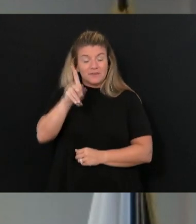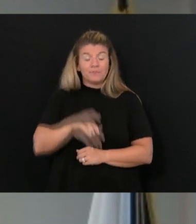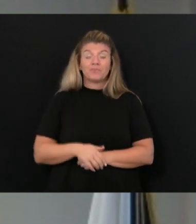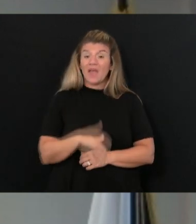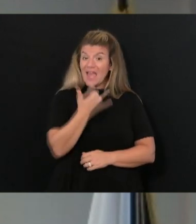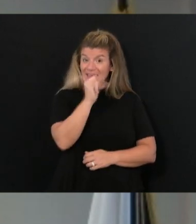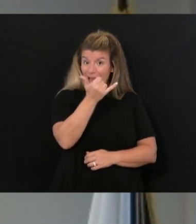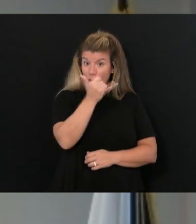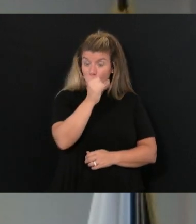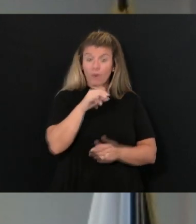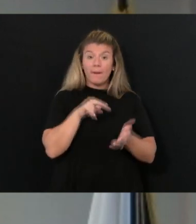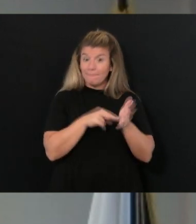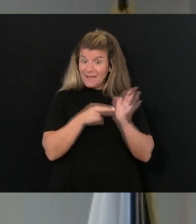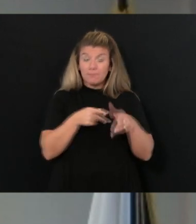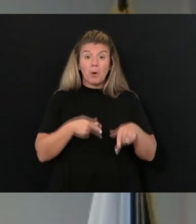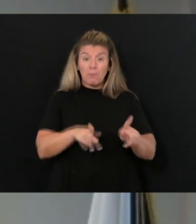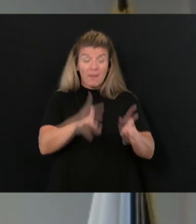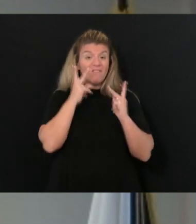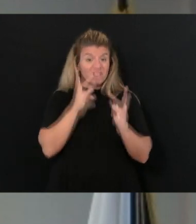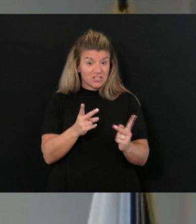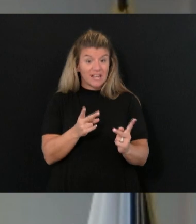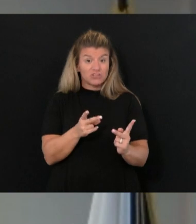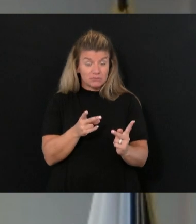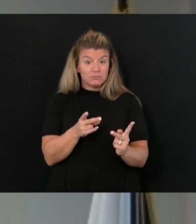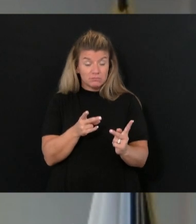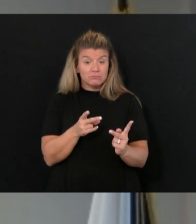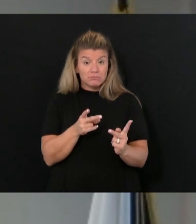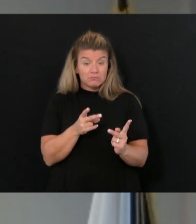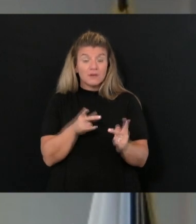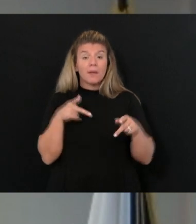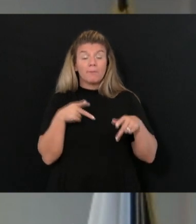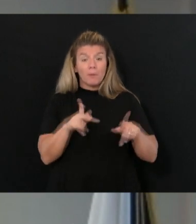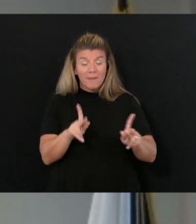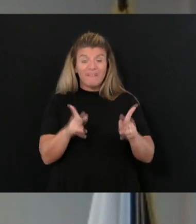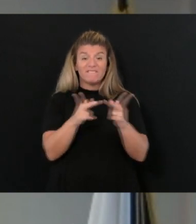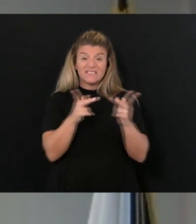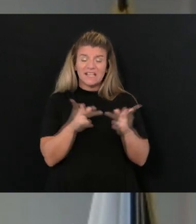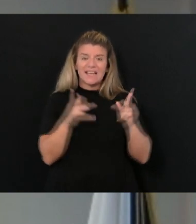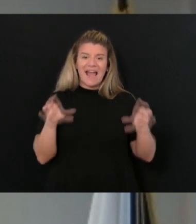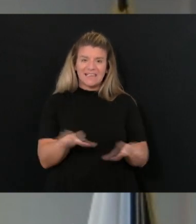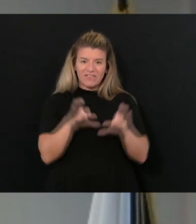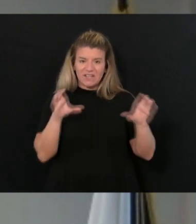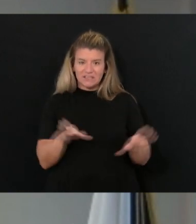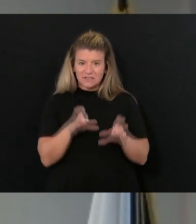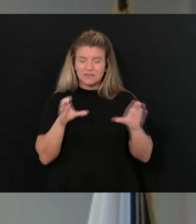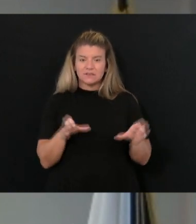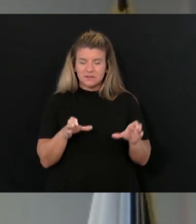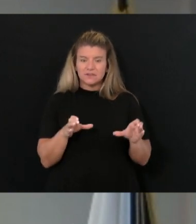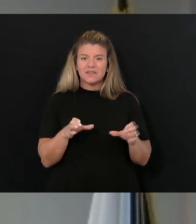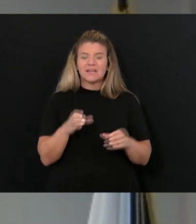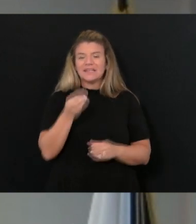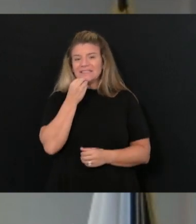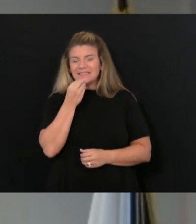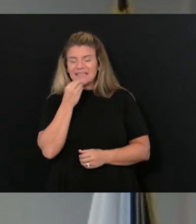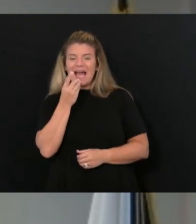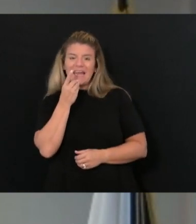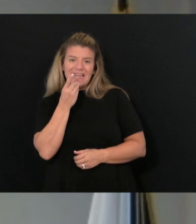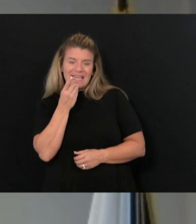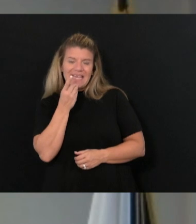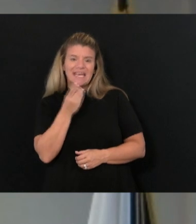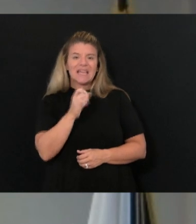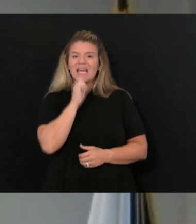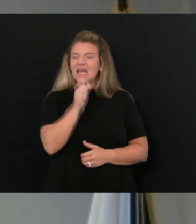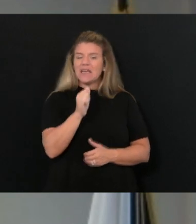permit visitation and continues to permit facility activities, communal dining and